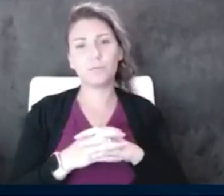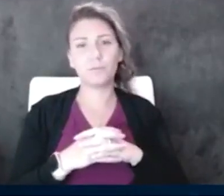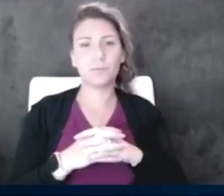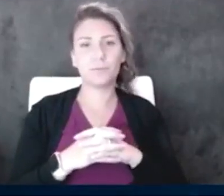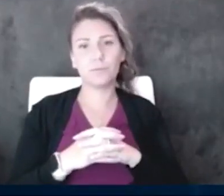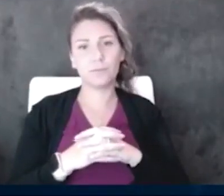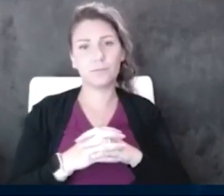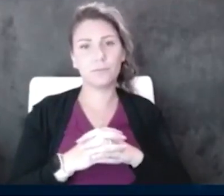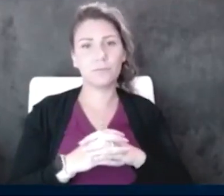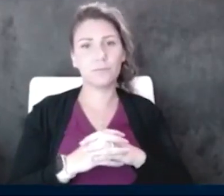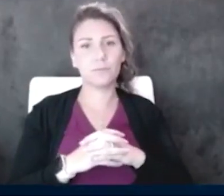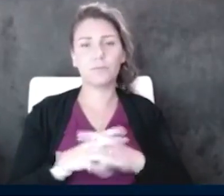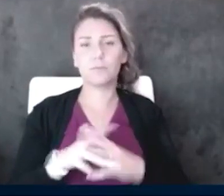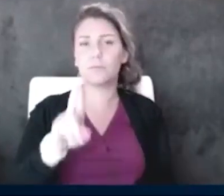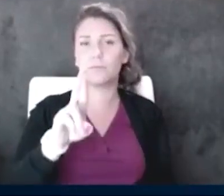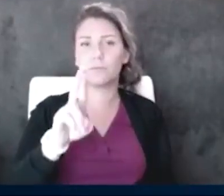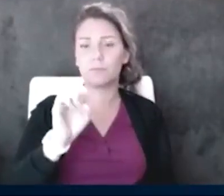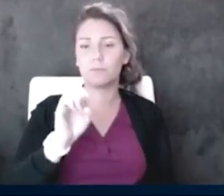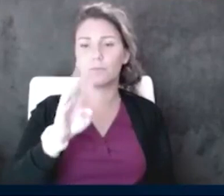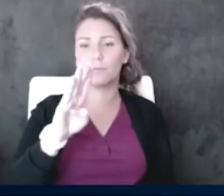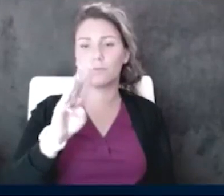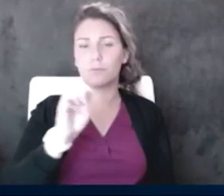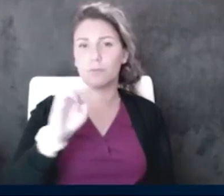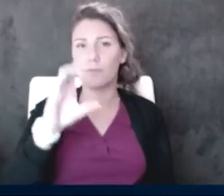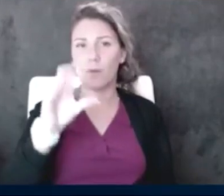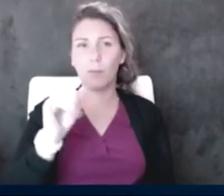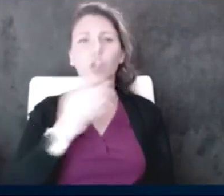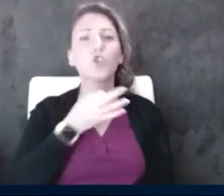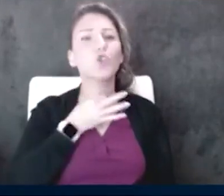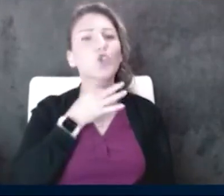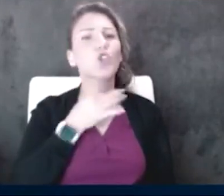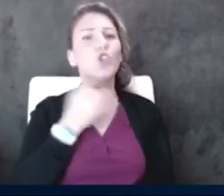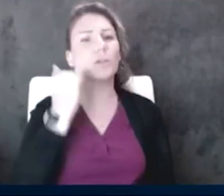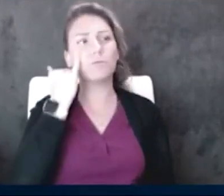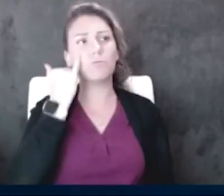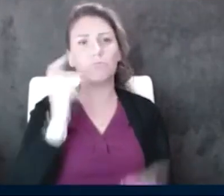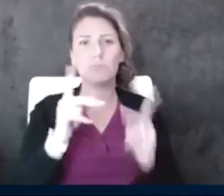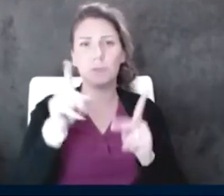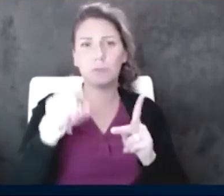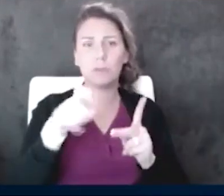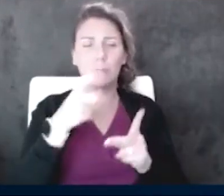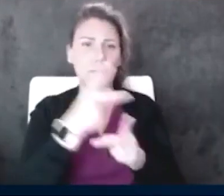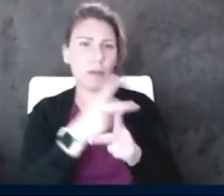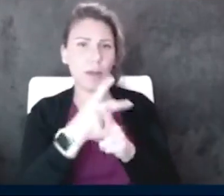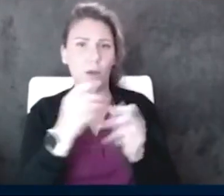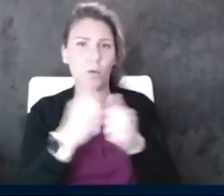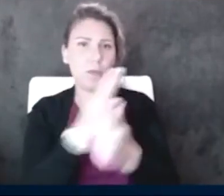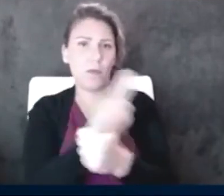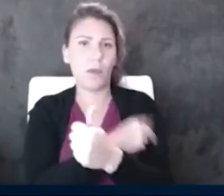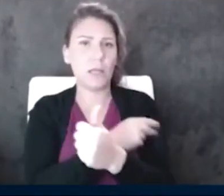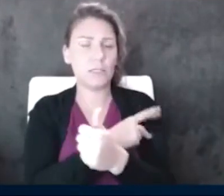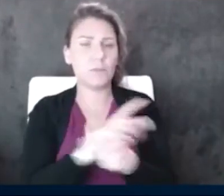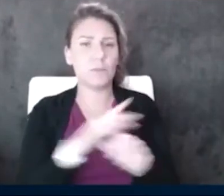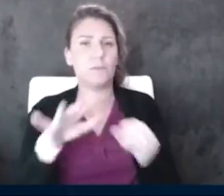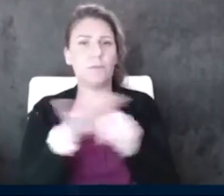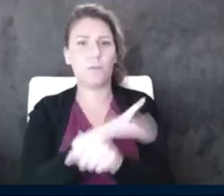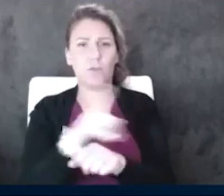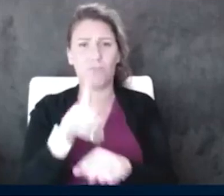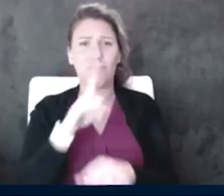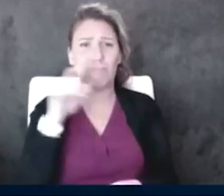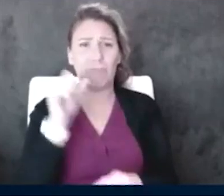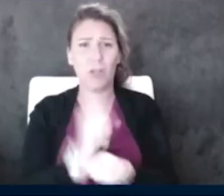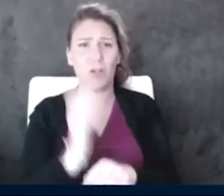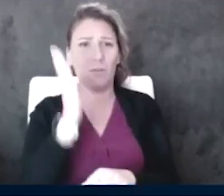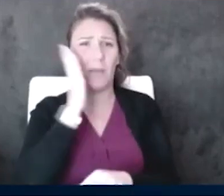Rebecca wants to know, she's curious, what do people do if they need care? With hospitals so full, are you even guaranteed a bed if you need